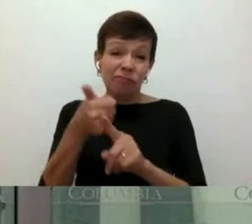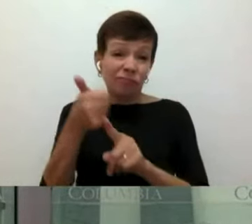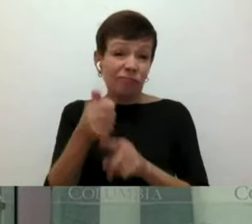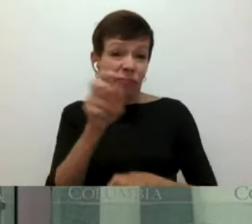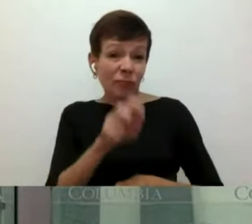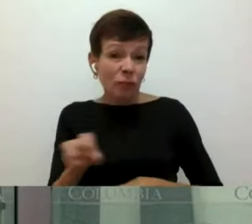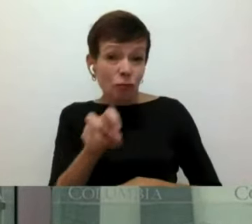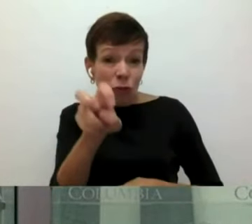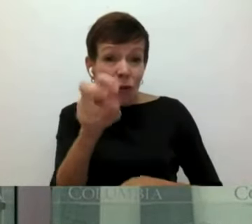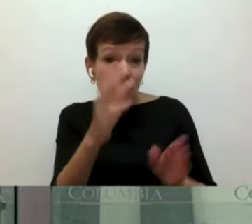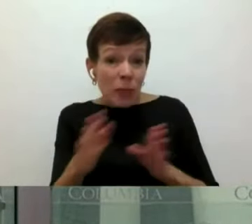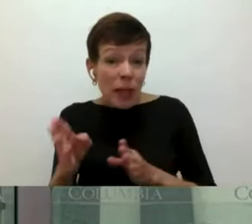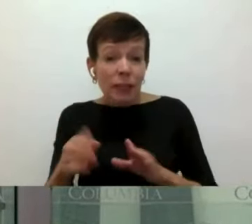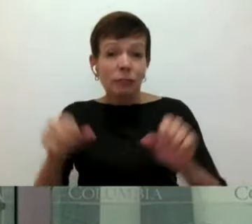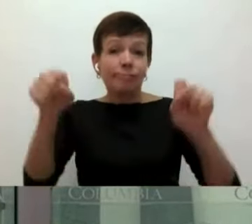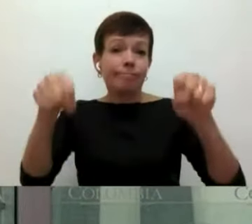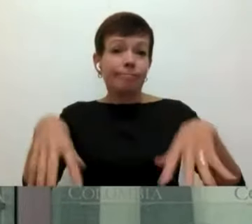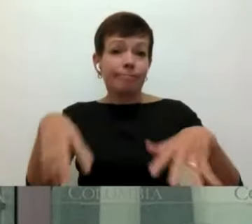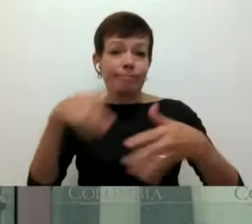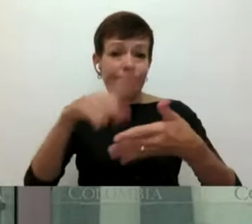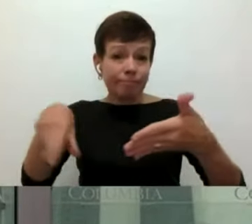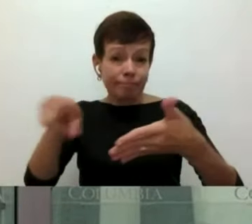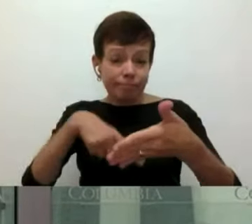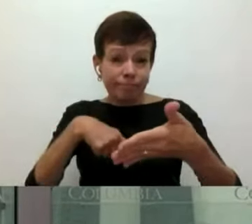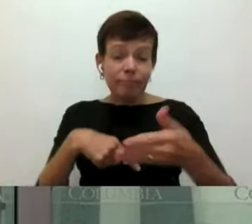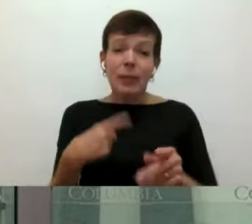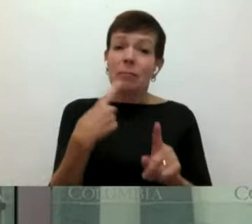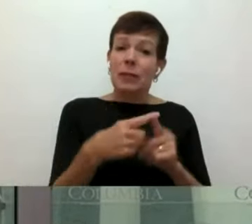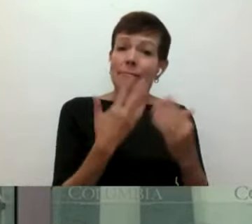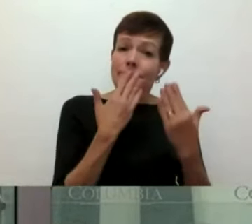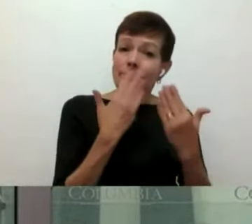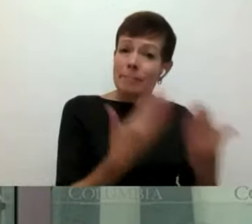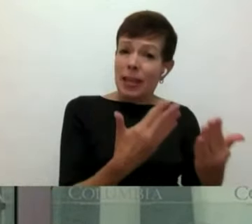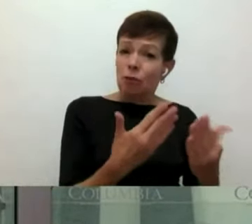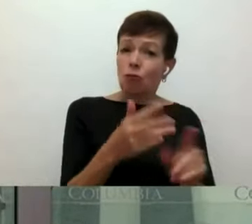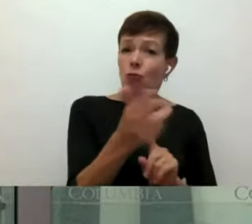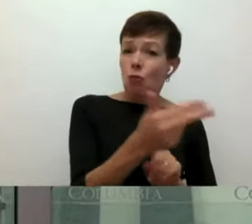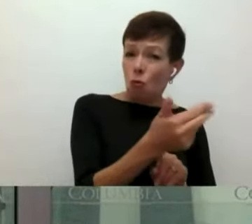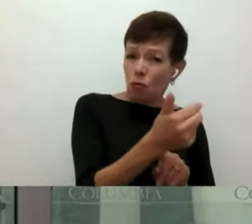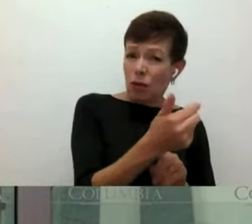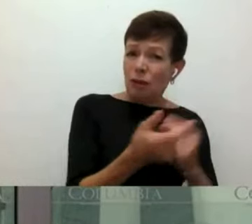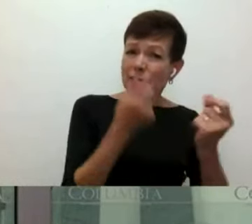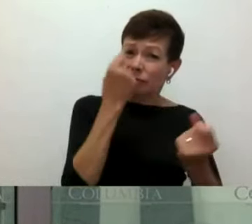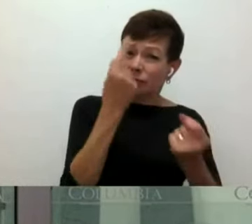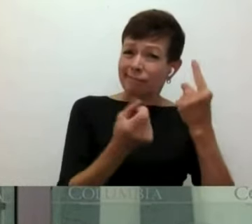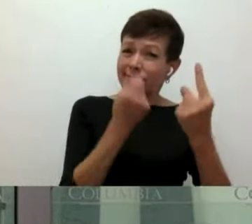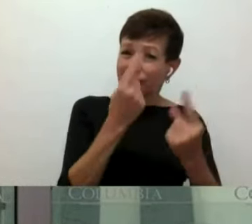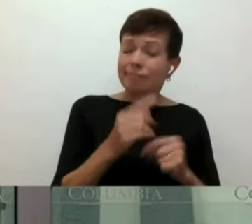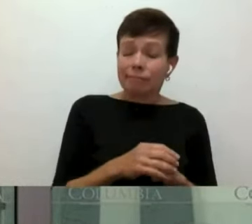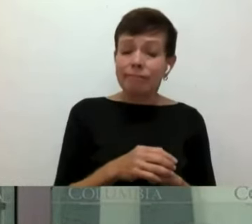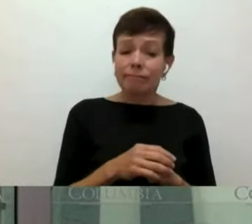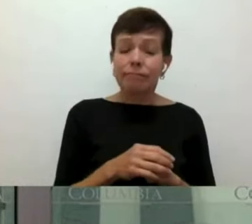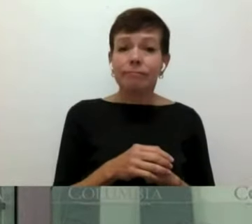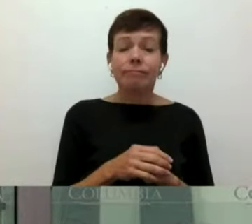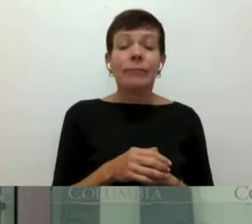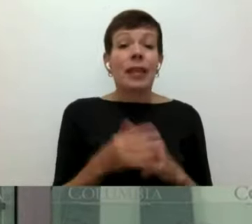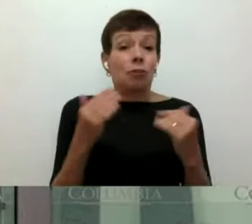canceled their plans to travel, as well as to our partners in the tourism industry for their support and for their